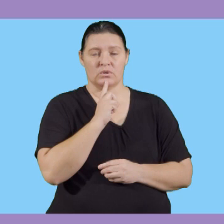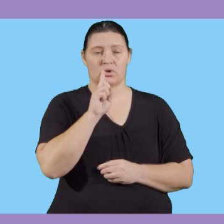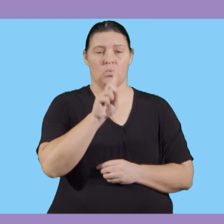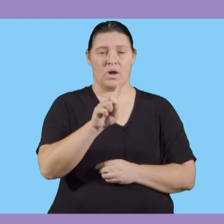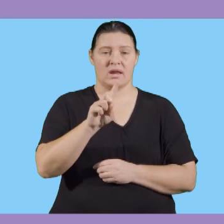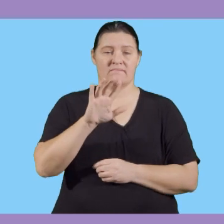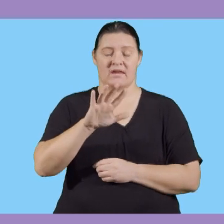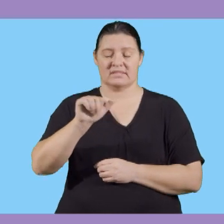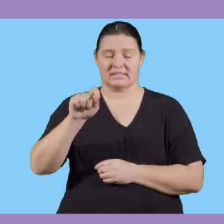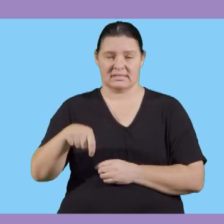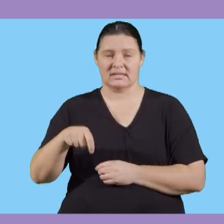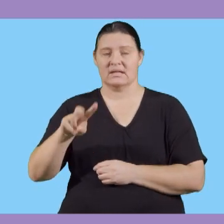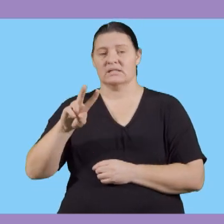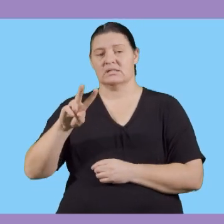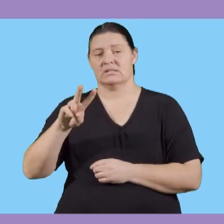1,156 cents and